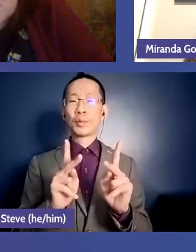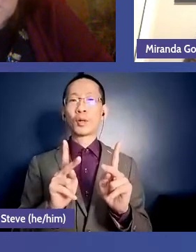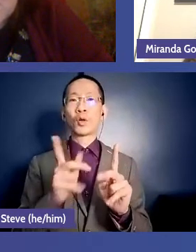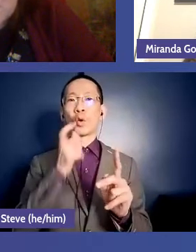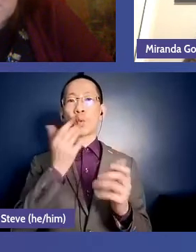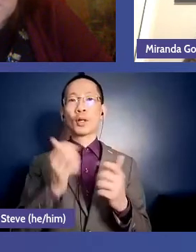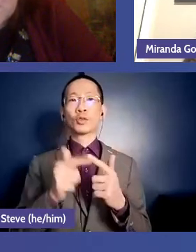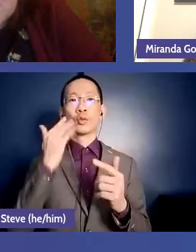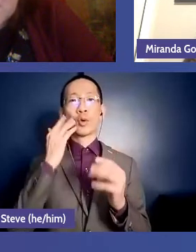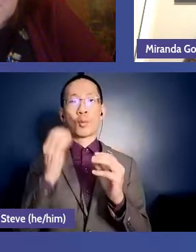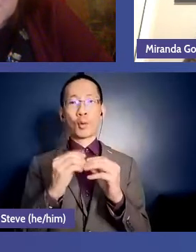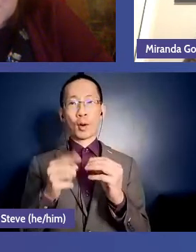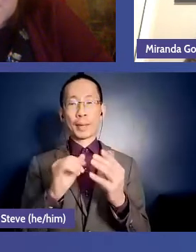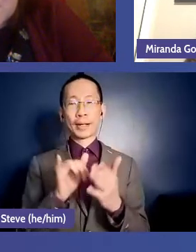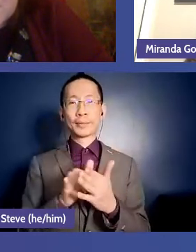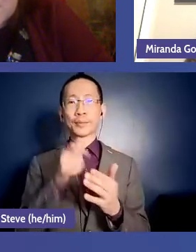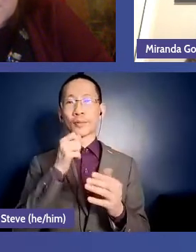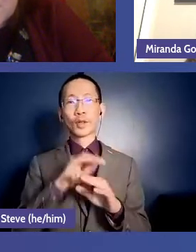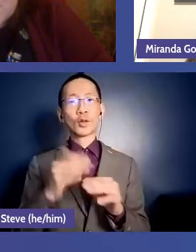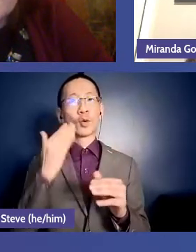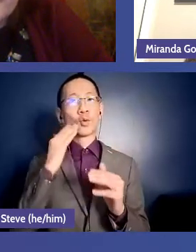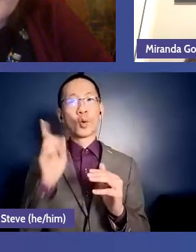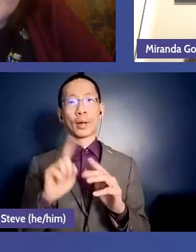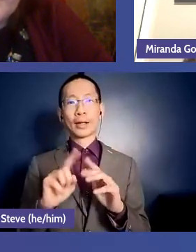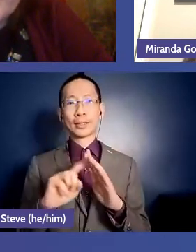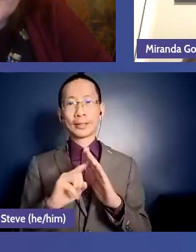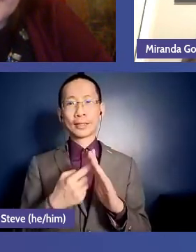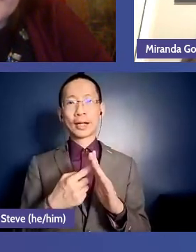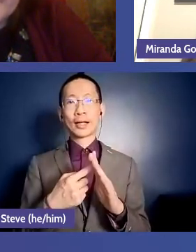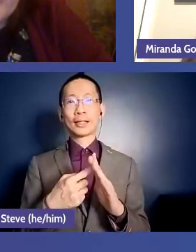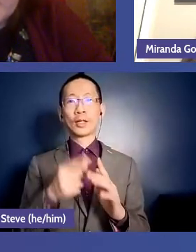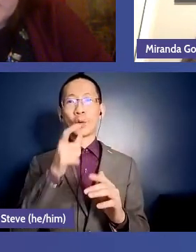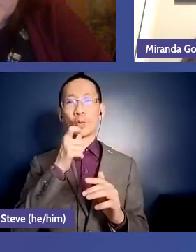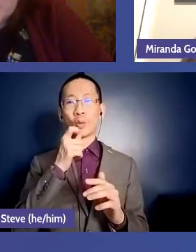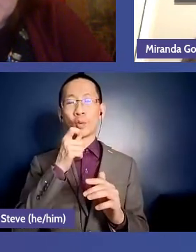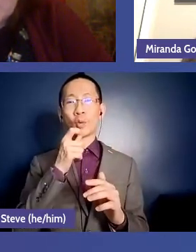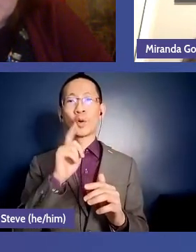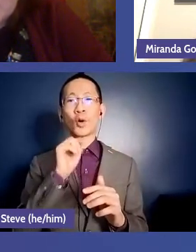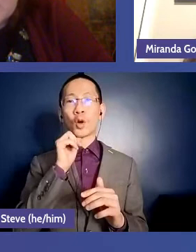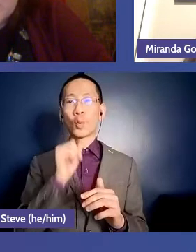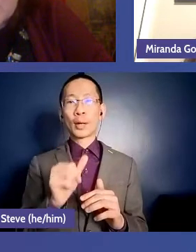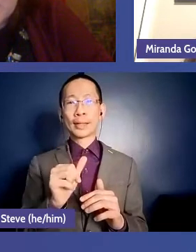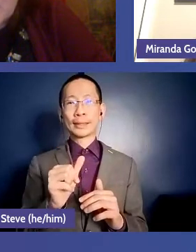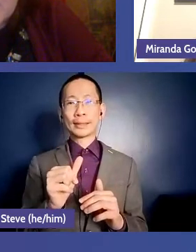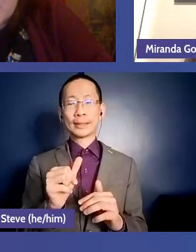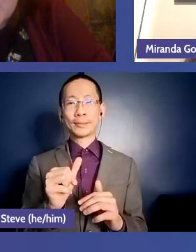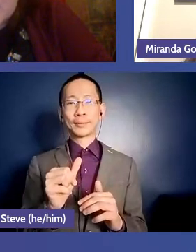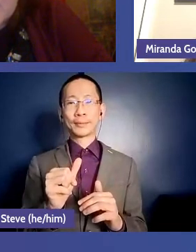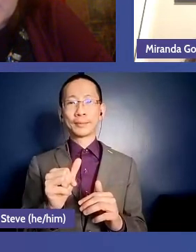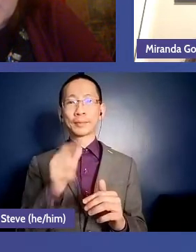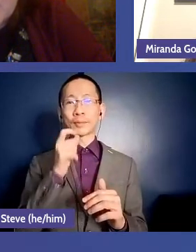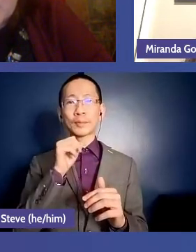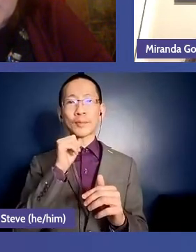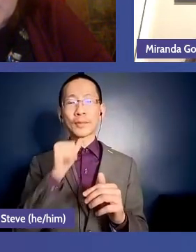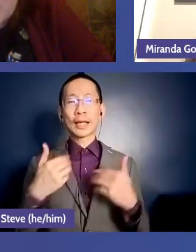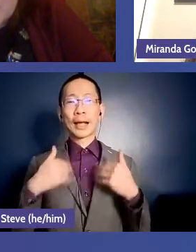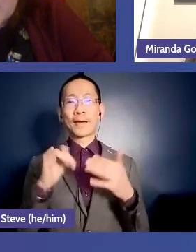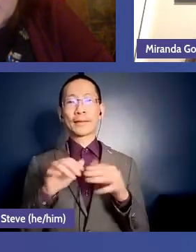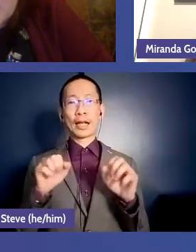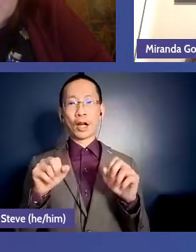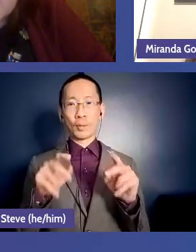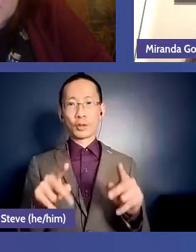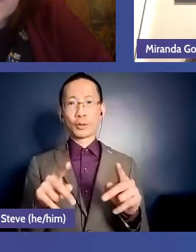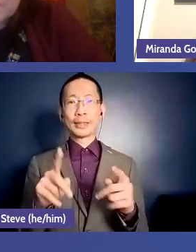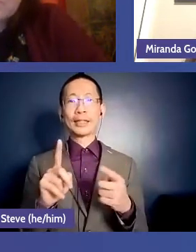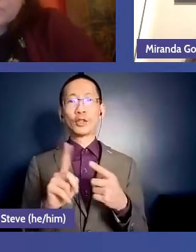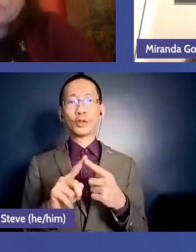it, who just don't know where to start, and who weren't, who didn't get that opportunity